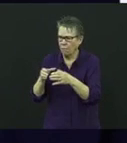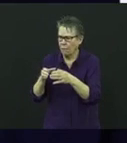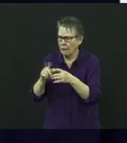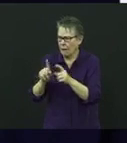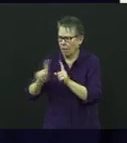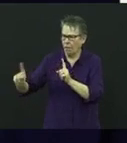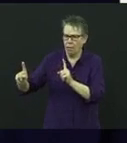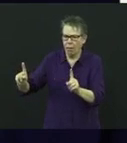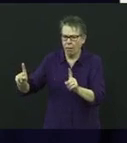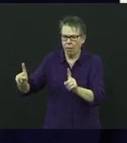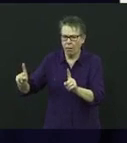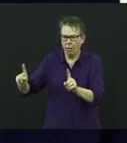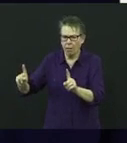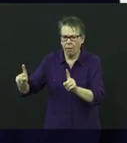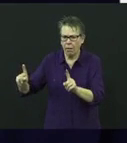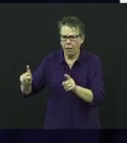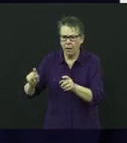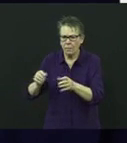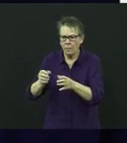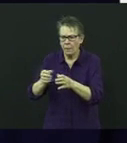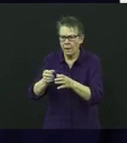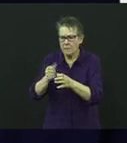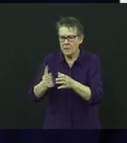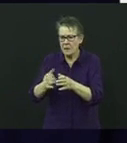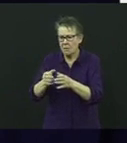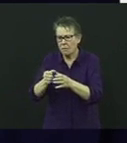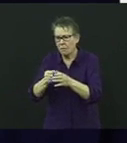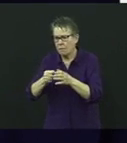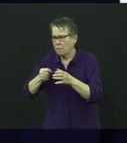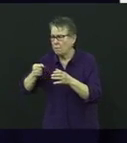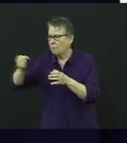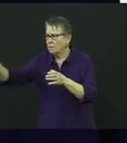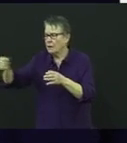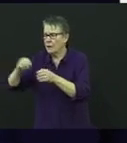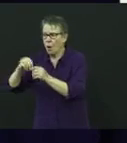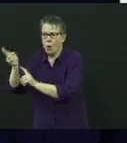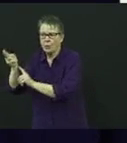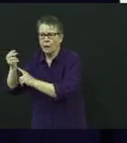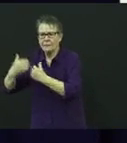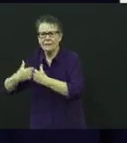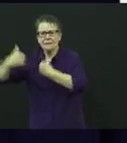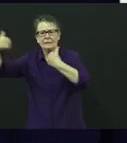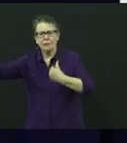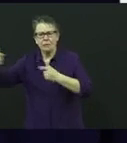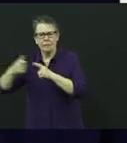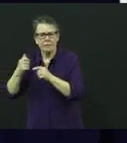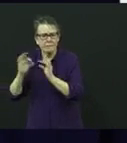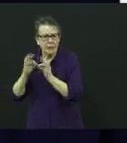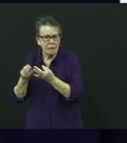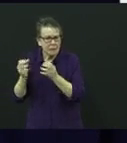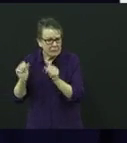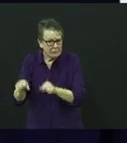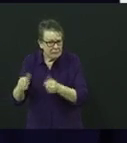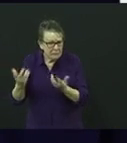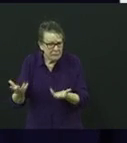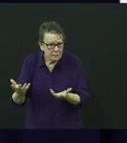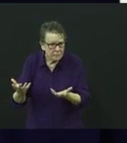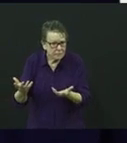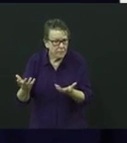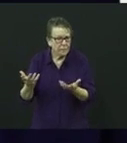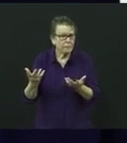in a hotel or a dormitory. It would also be for our vulnerable populations, those that are living